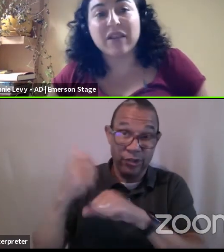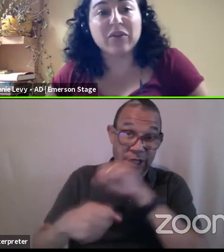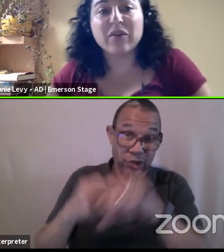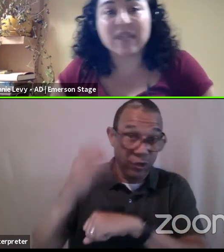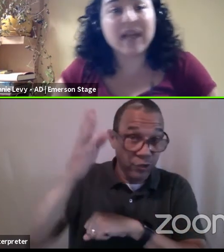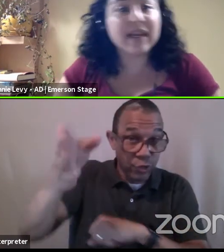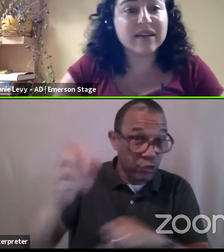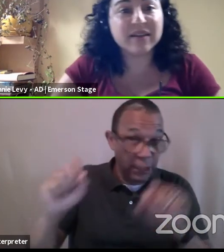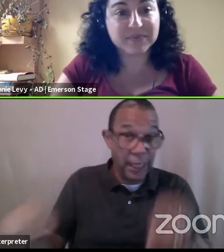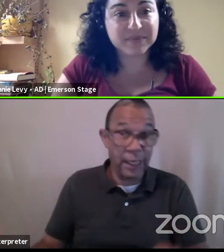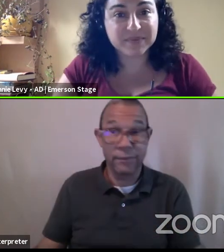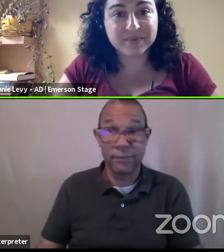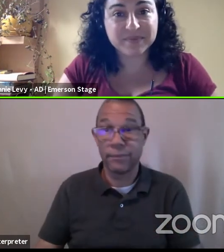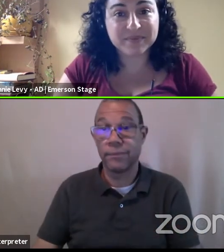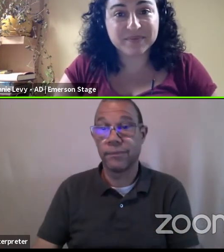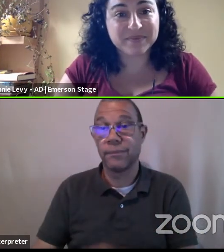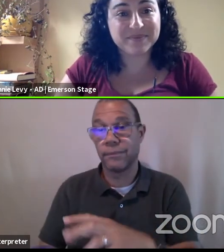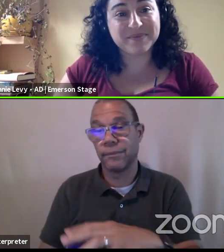online theater looks like?